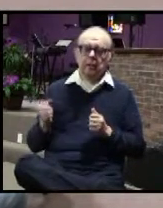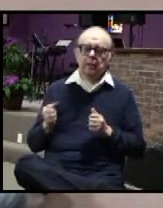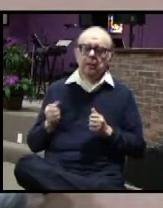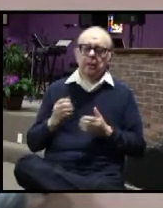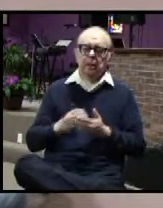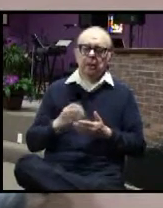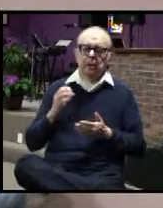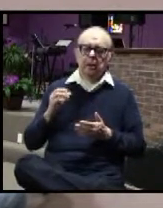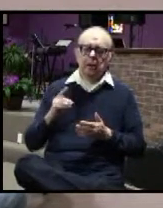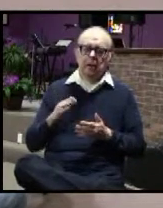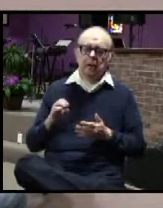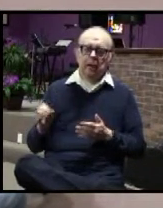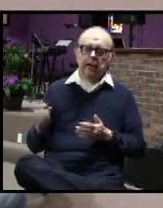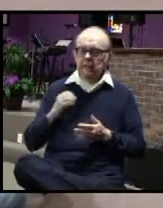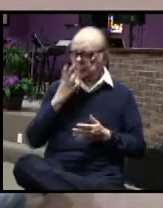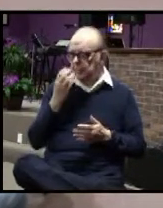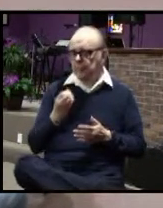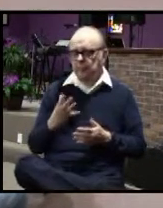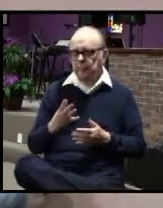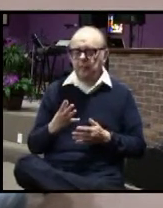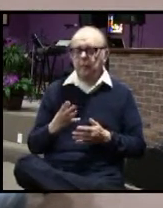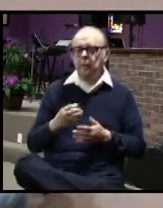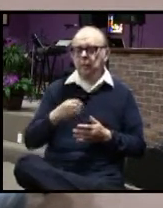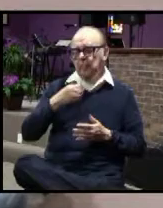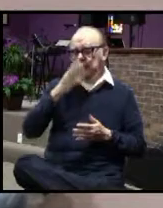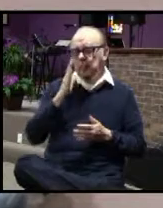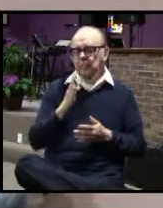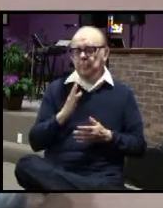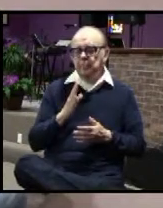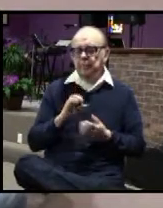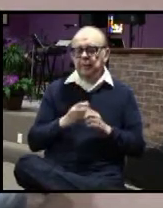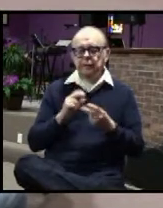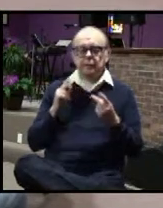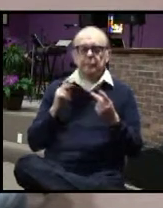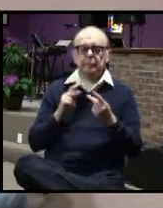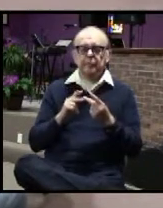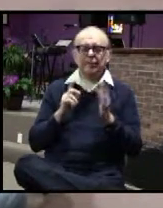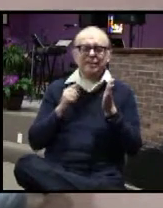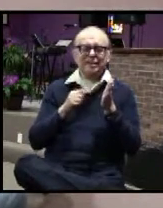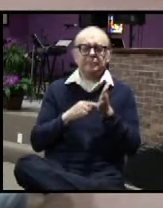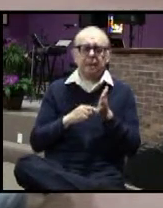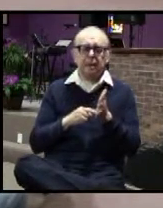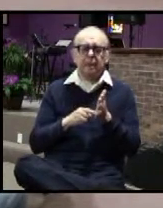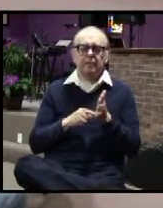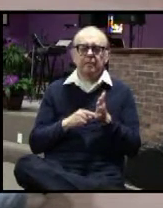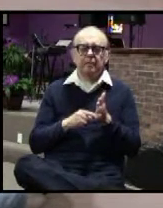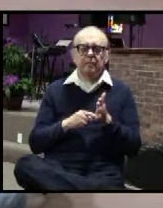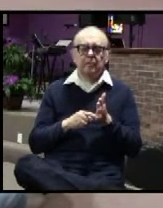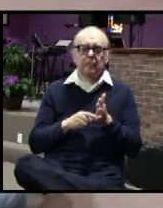pot that is absolutely beautiful and God puts it on perfect display